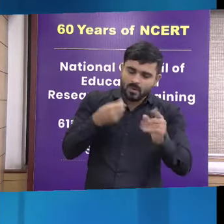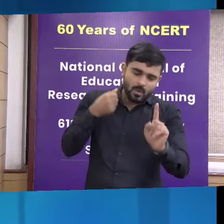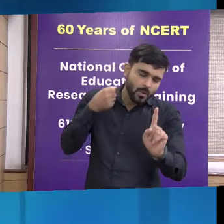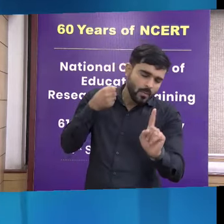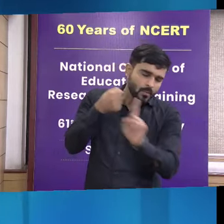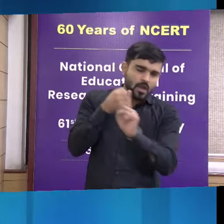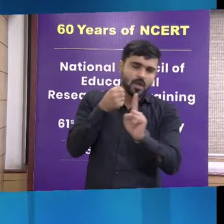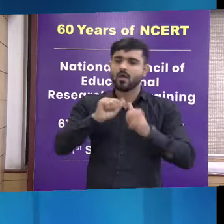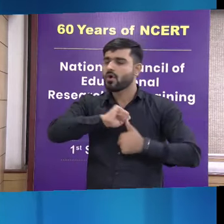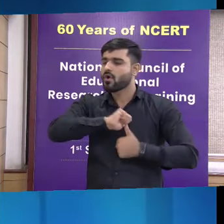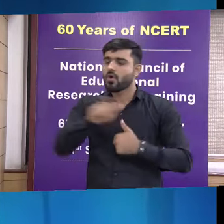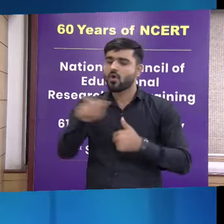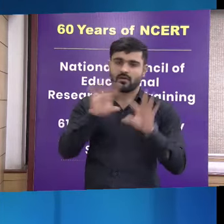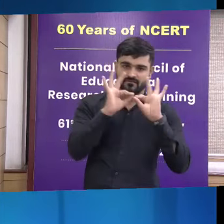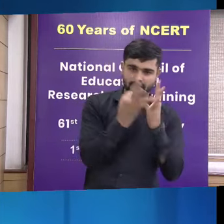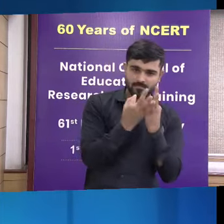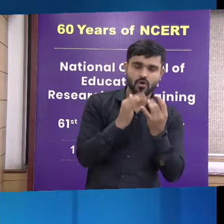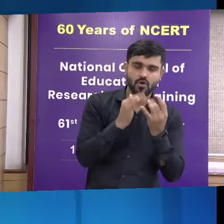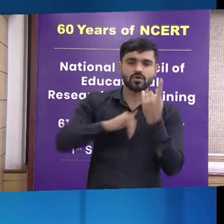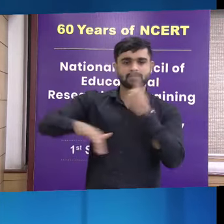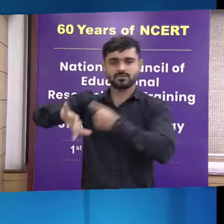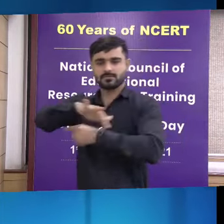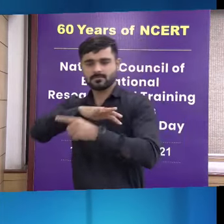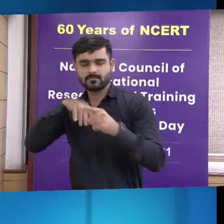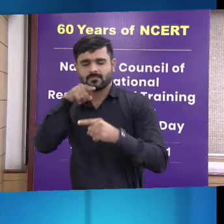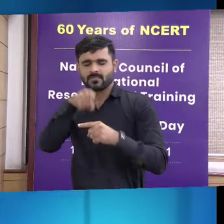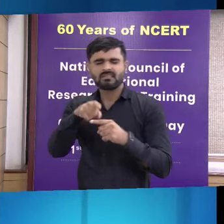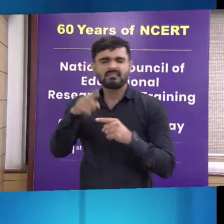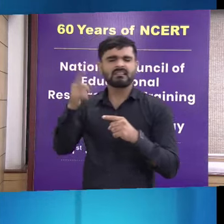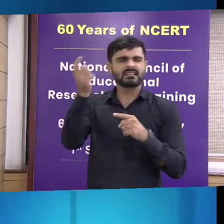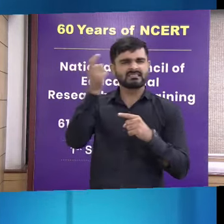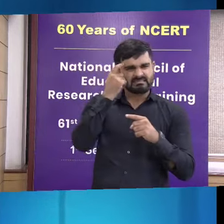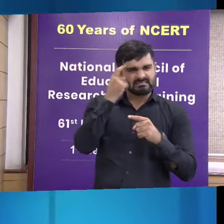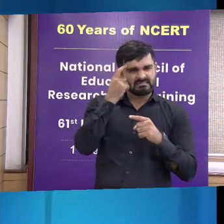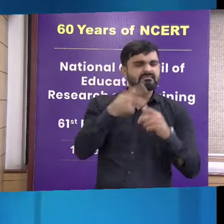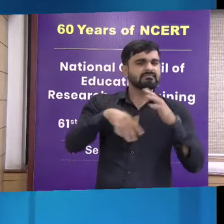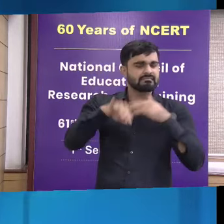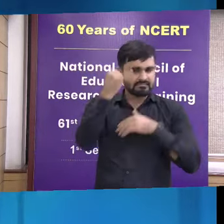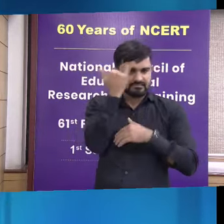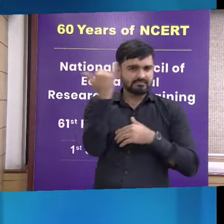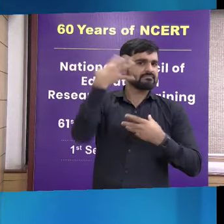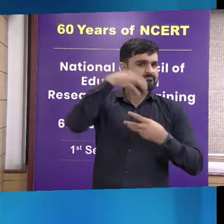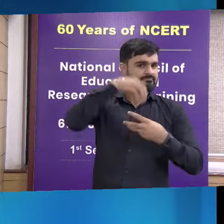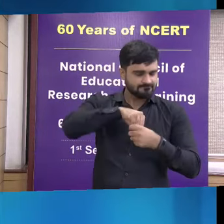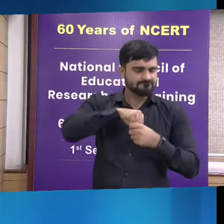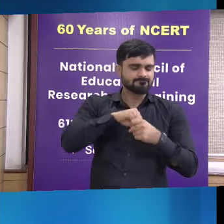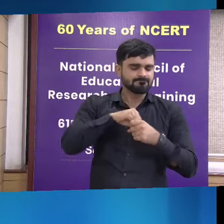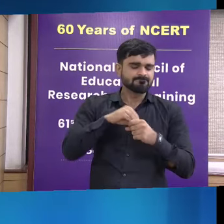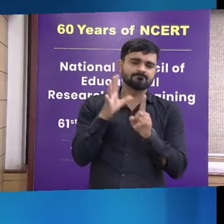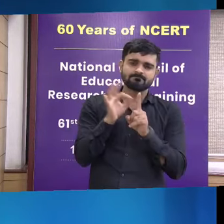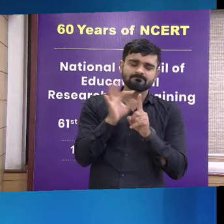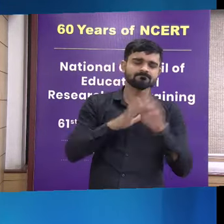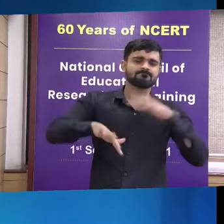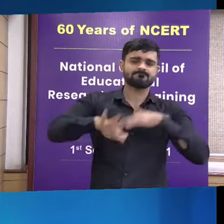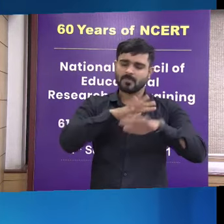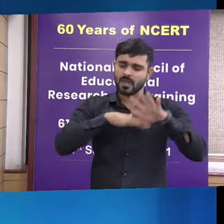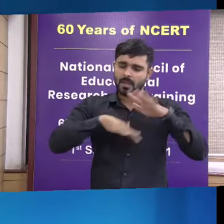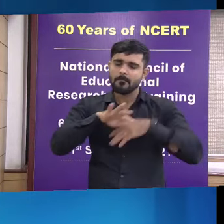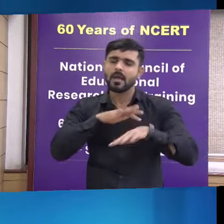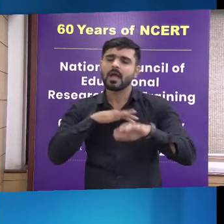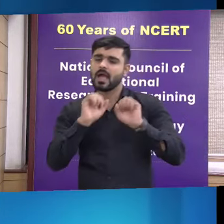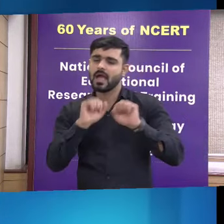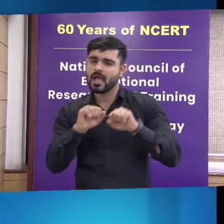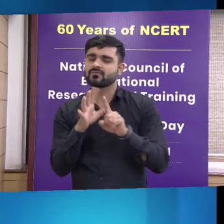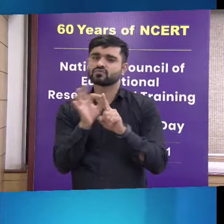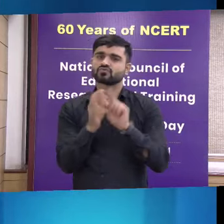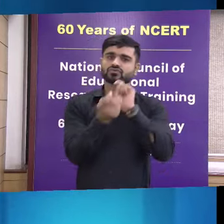the whole family and whole society. That kind of thing, we have to be involved in this system of changing the